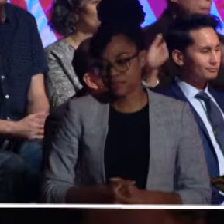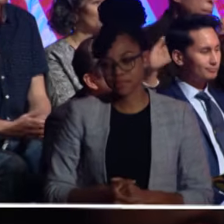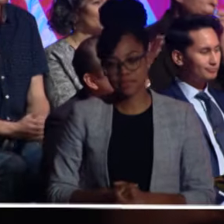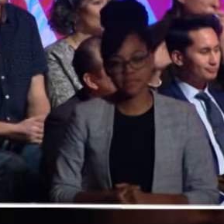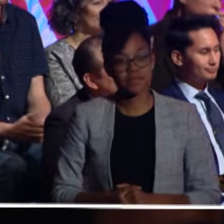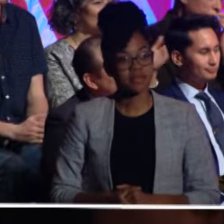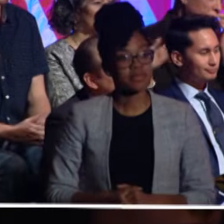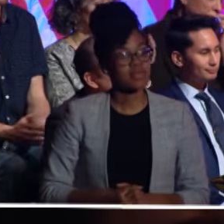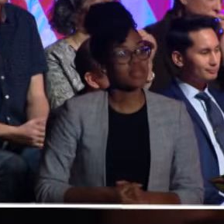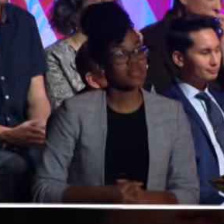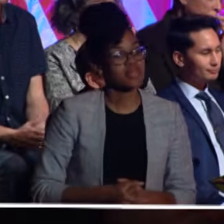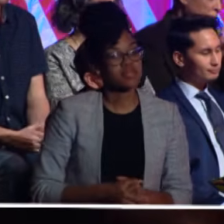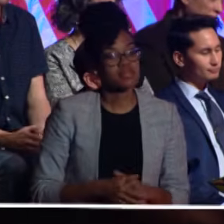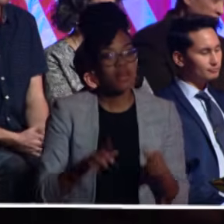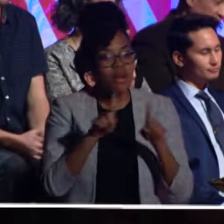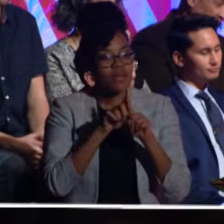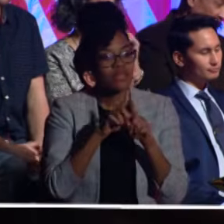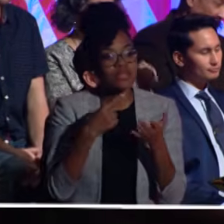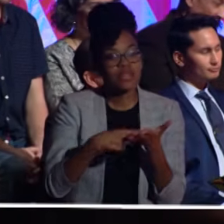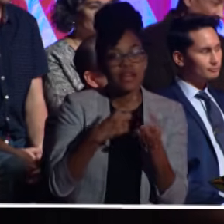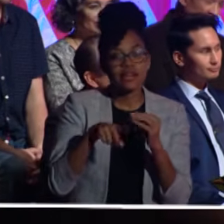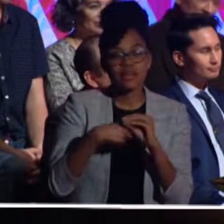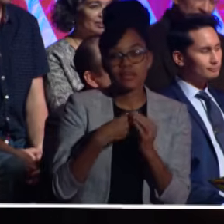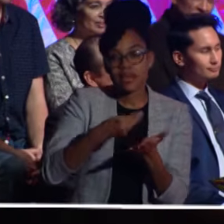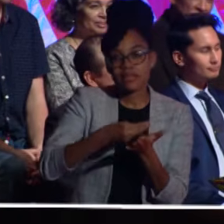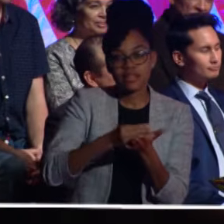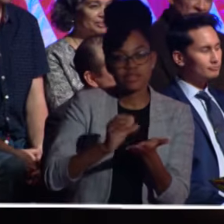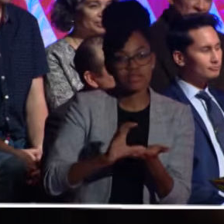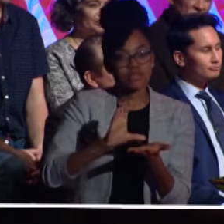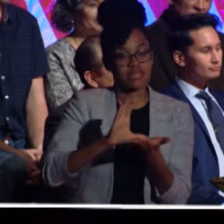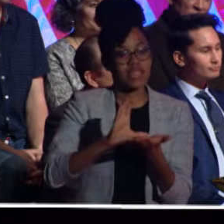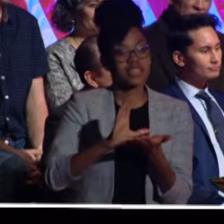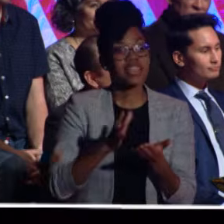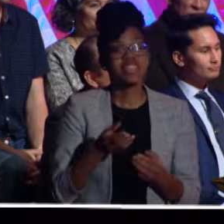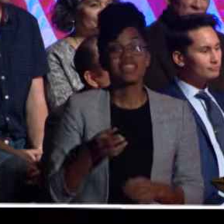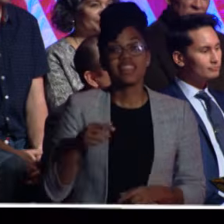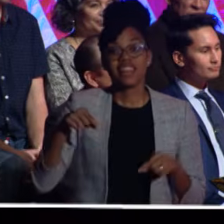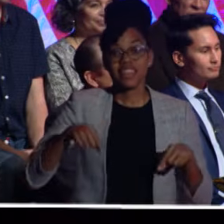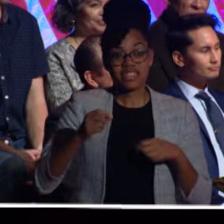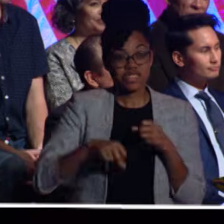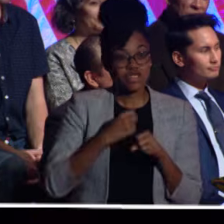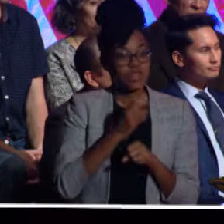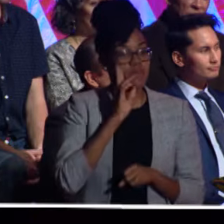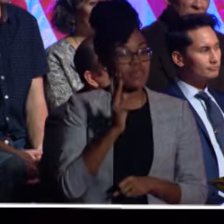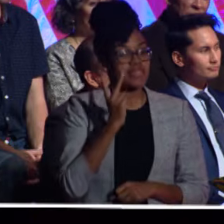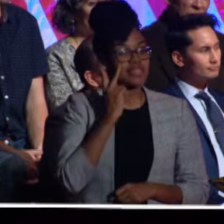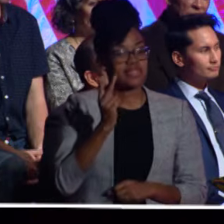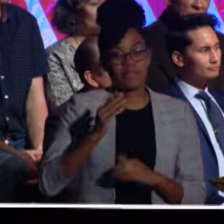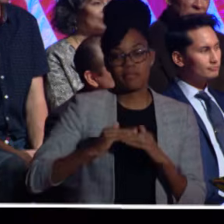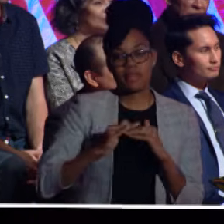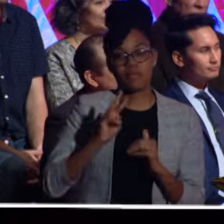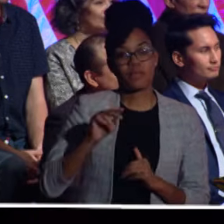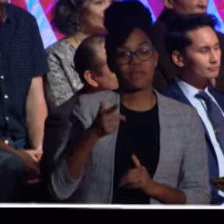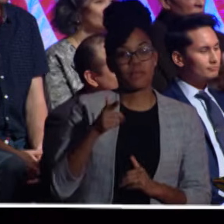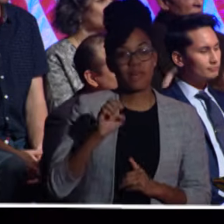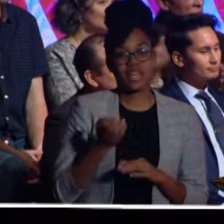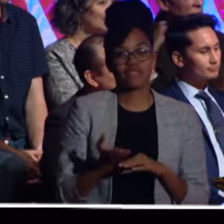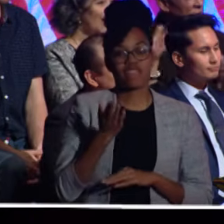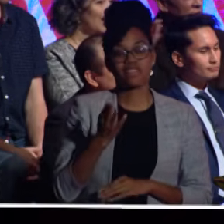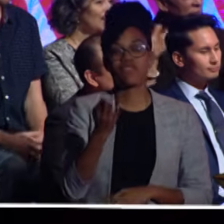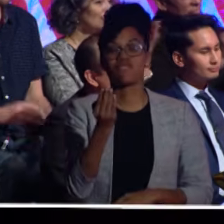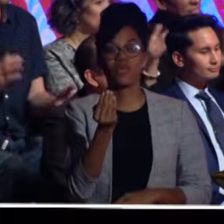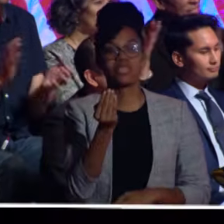And speaking of raising wages, on July 1st, we will see the minimum raise rise to $14 an hour in